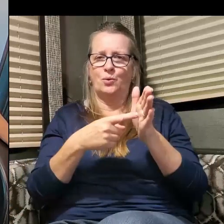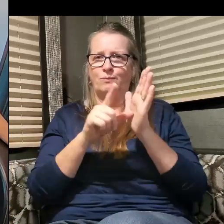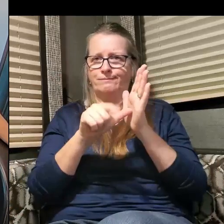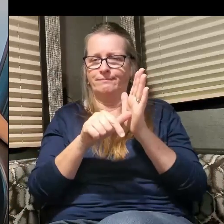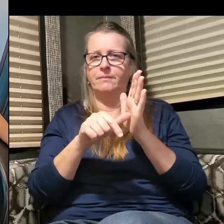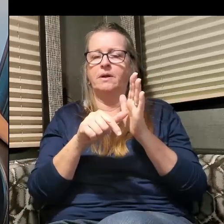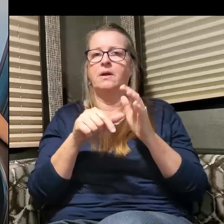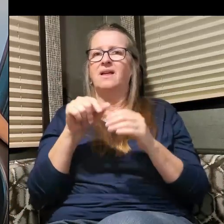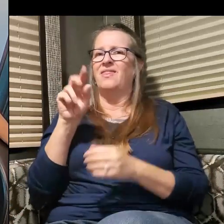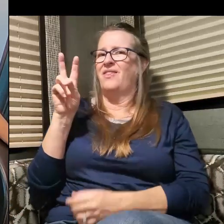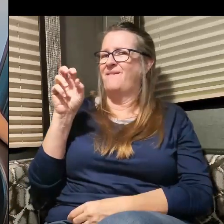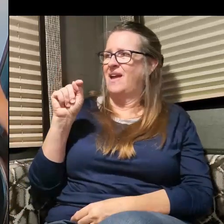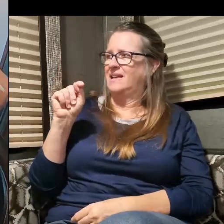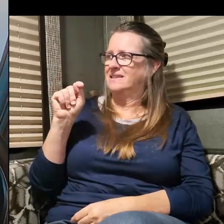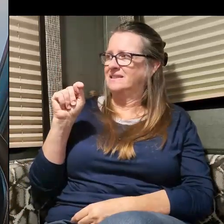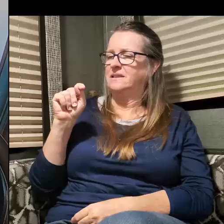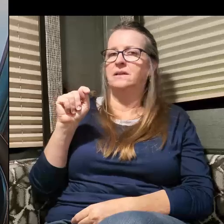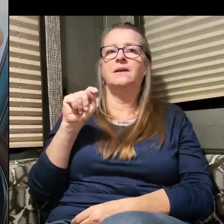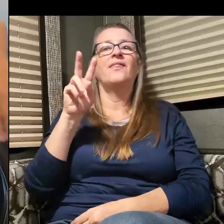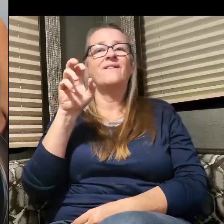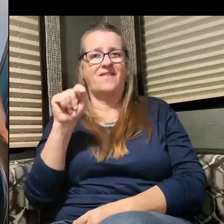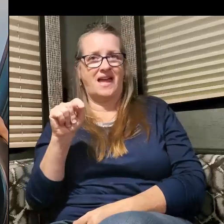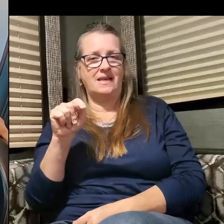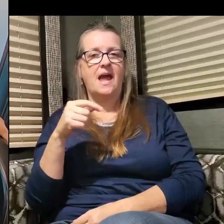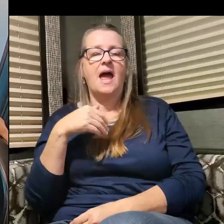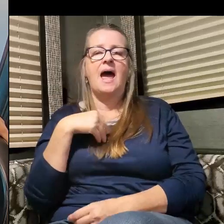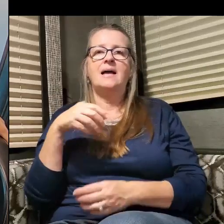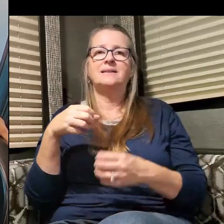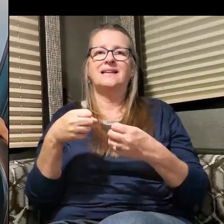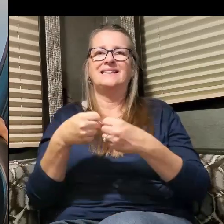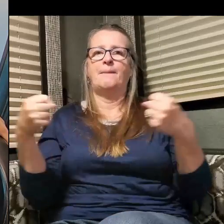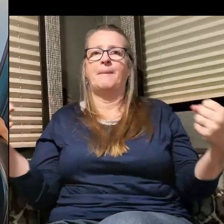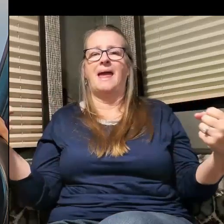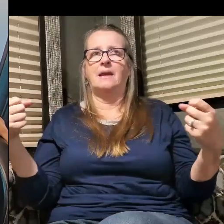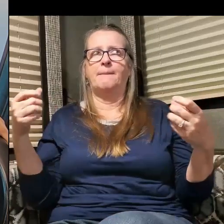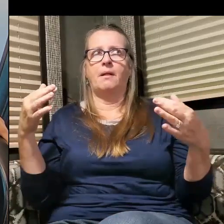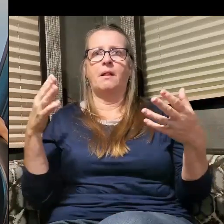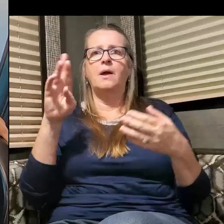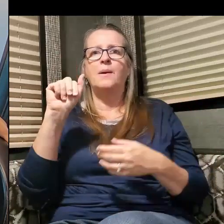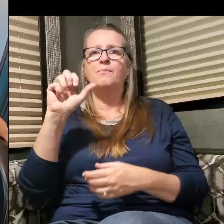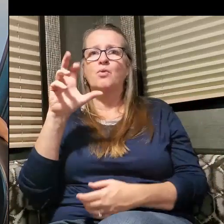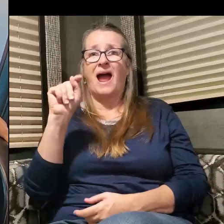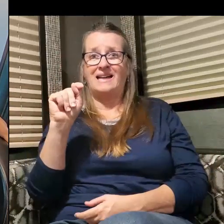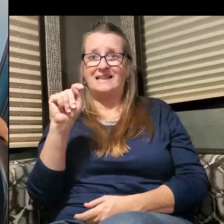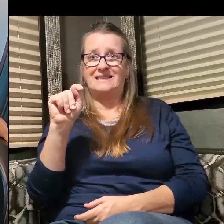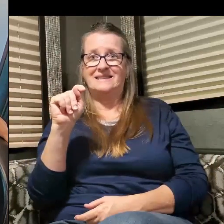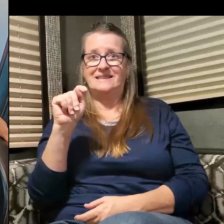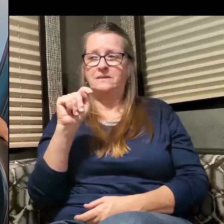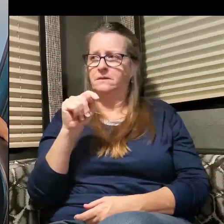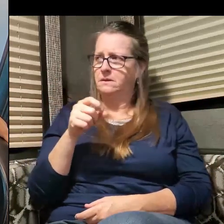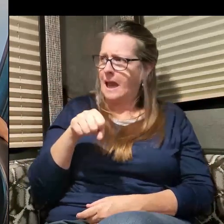you in it. It's got an expandable... That's the vent. It's also the vent. The vent. It's got an expandable